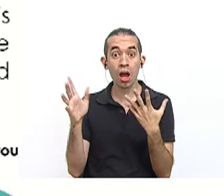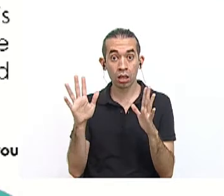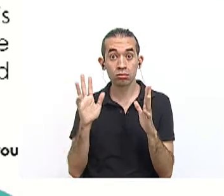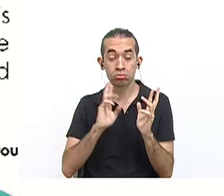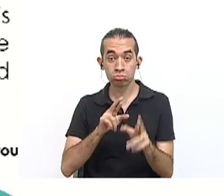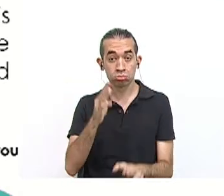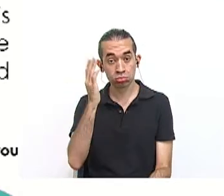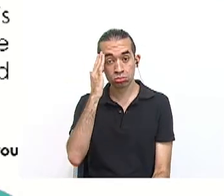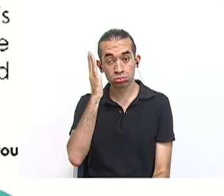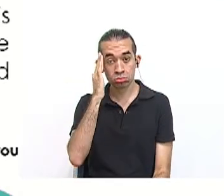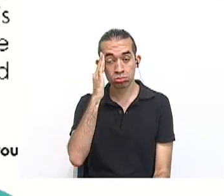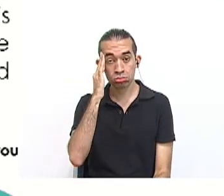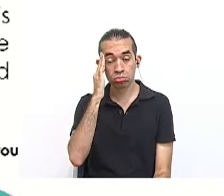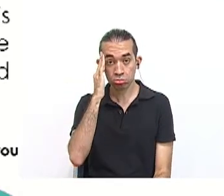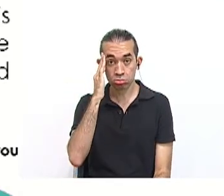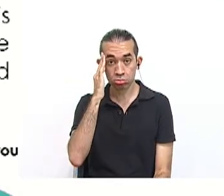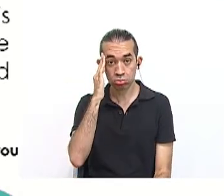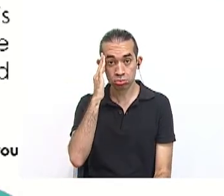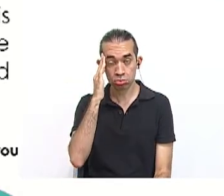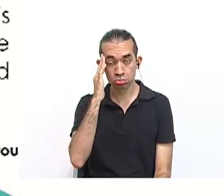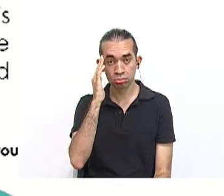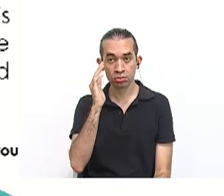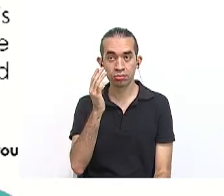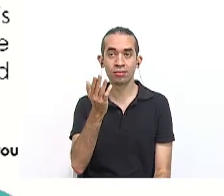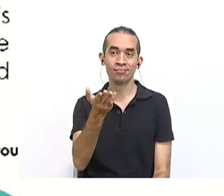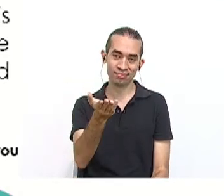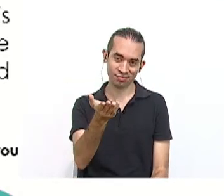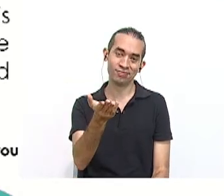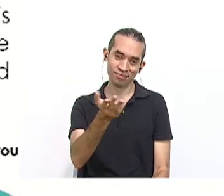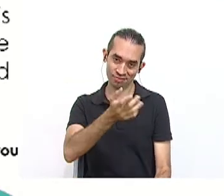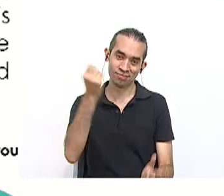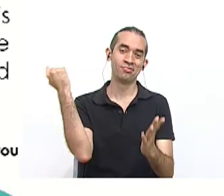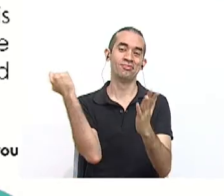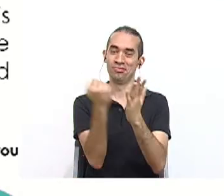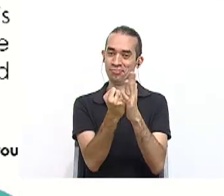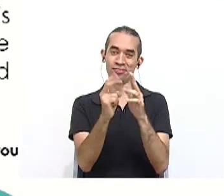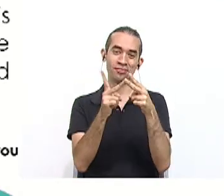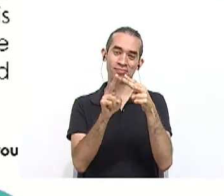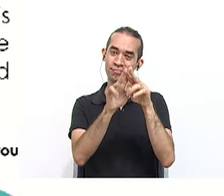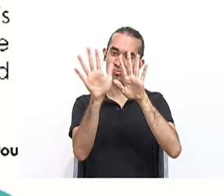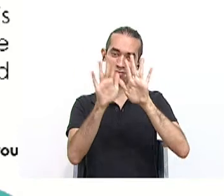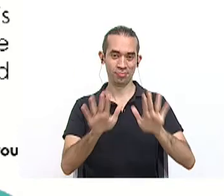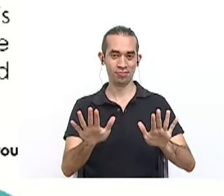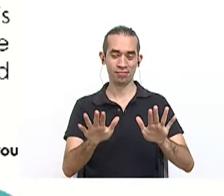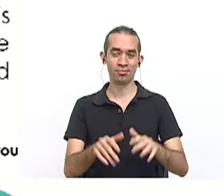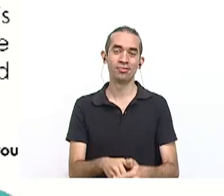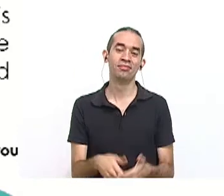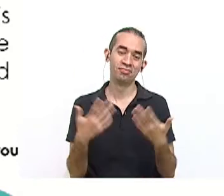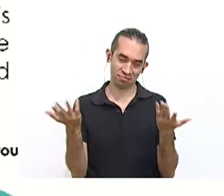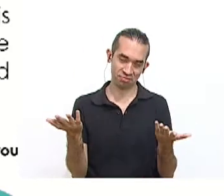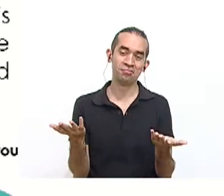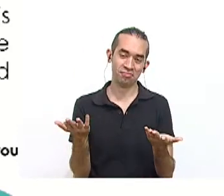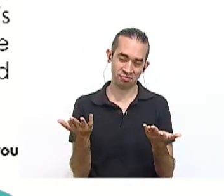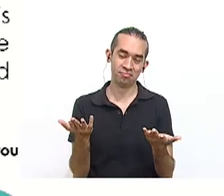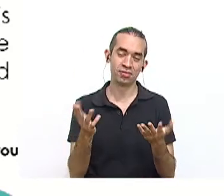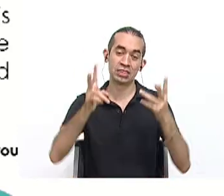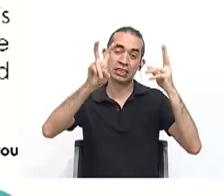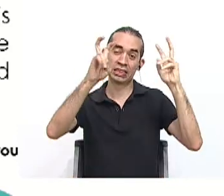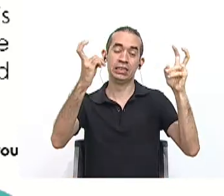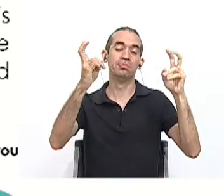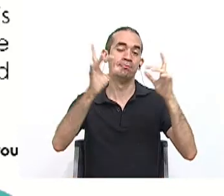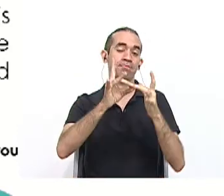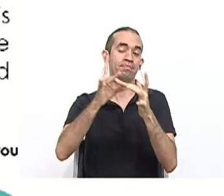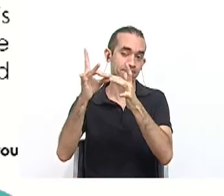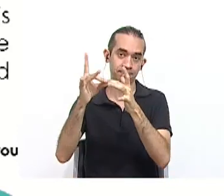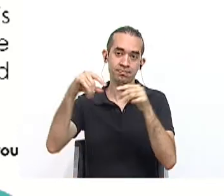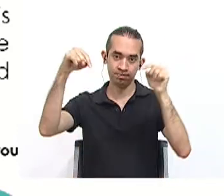one? Yes, they can find your digital footprint. Yes, which is the main topic for